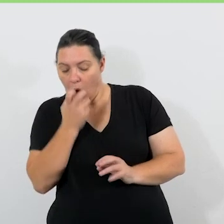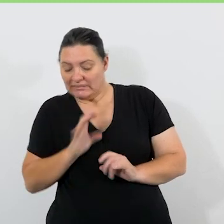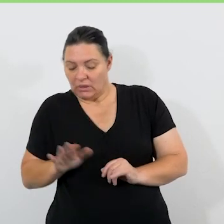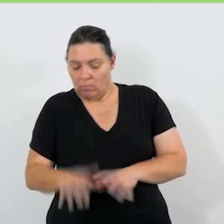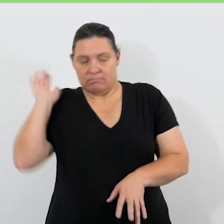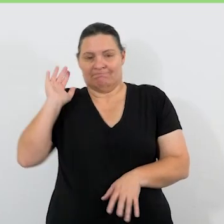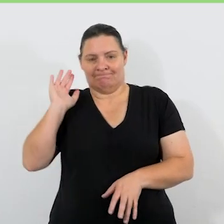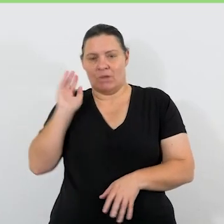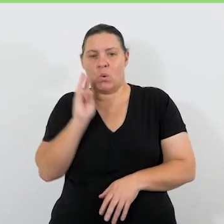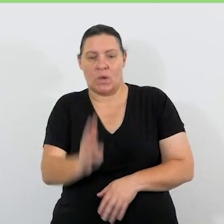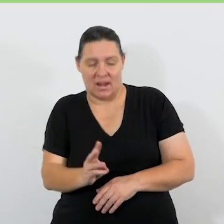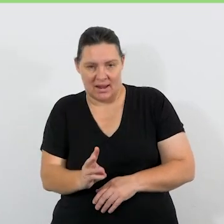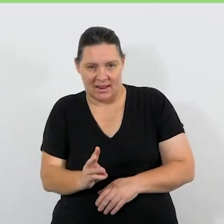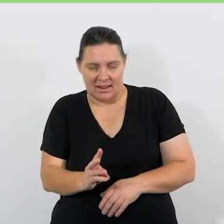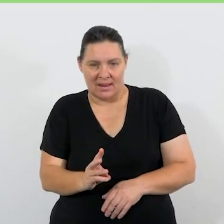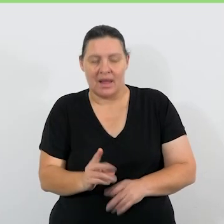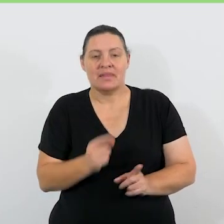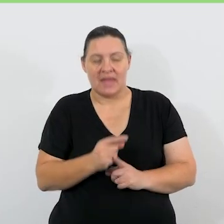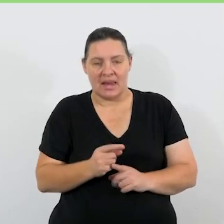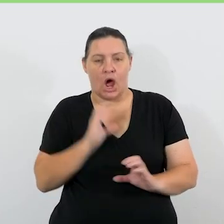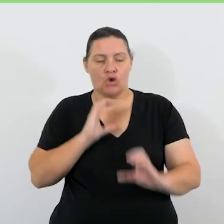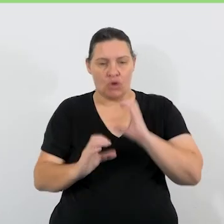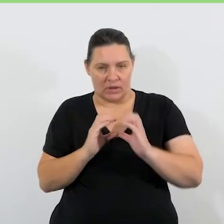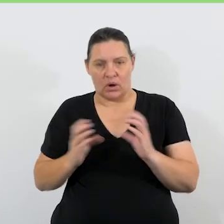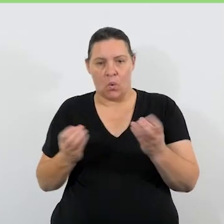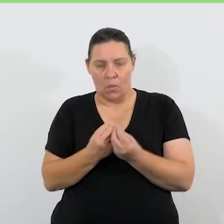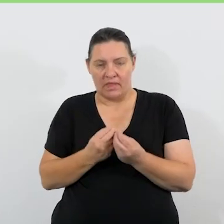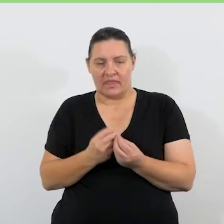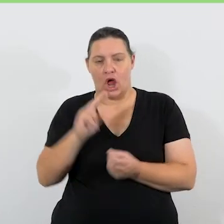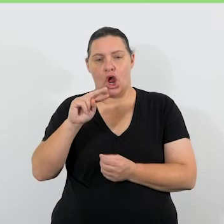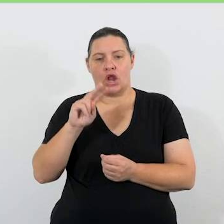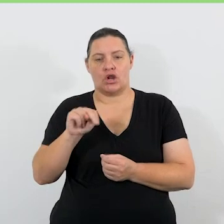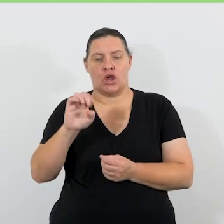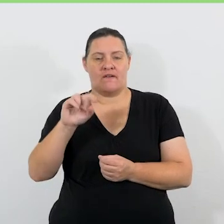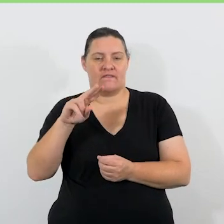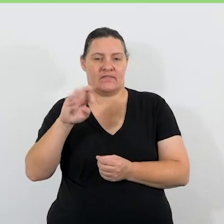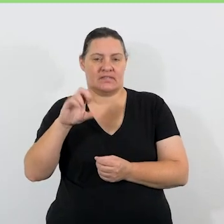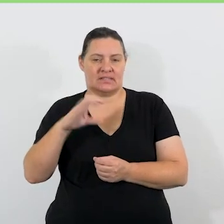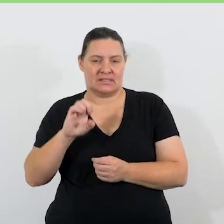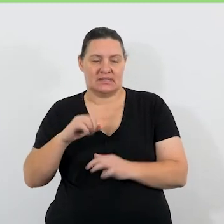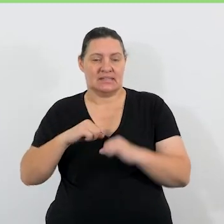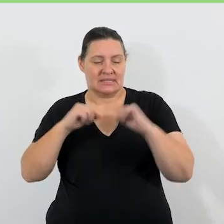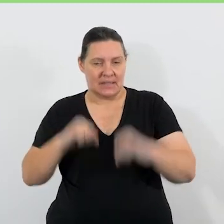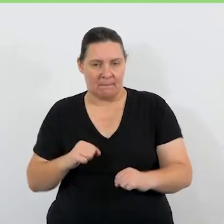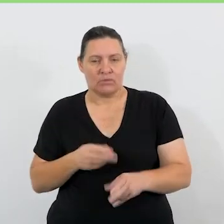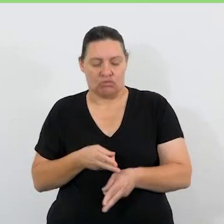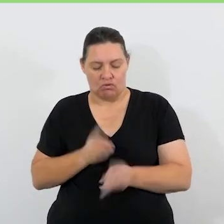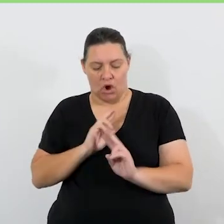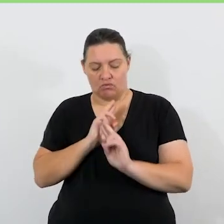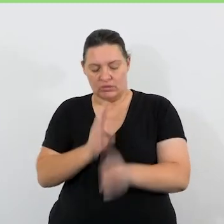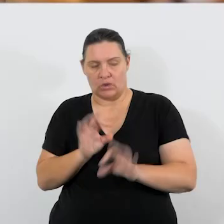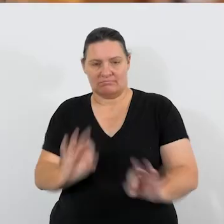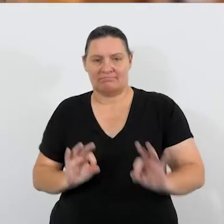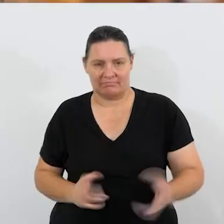it is to sense that the stove is hot and then communicate to the nervous system for the right response.